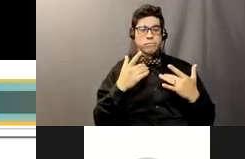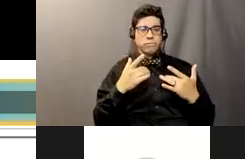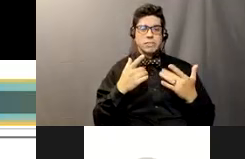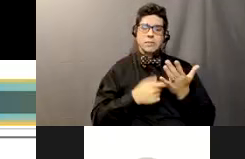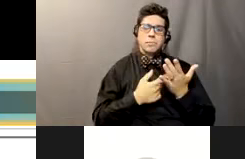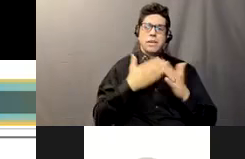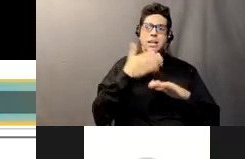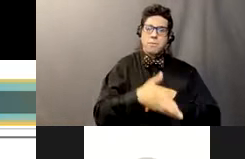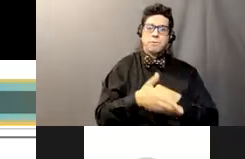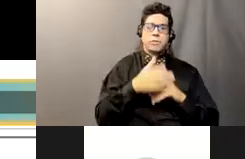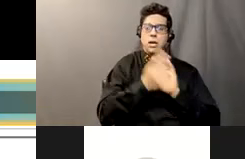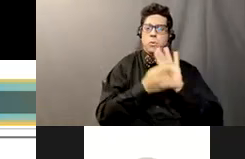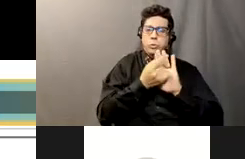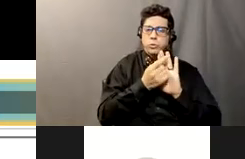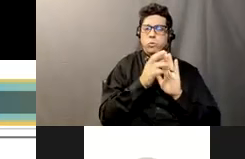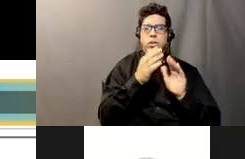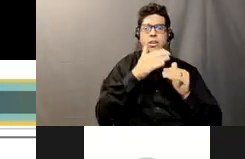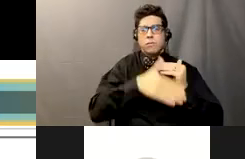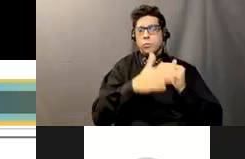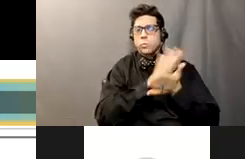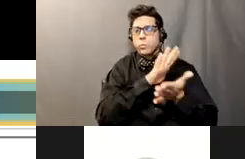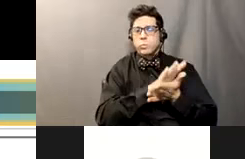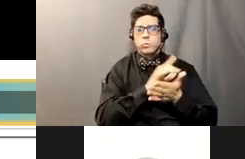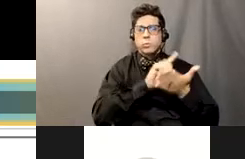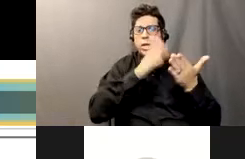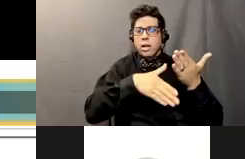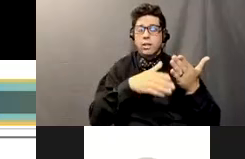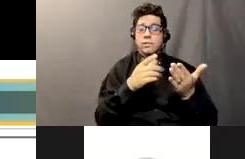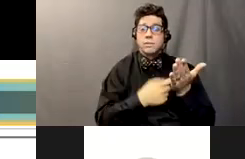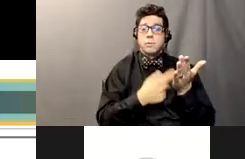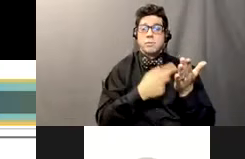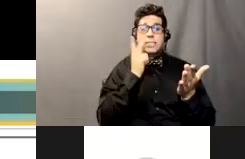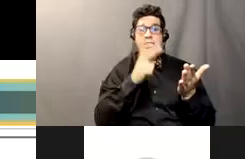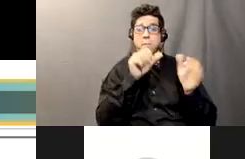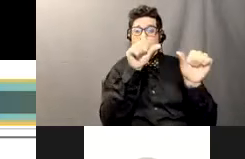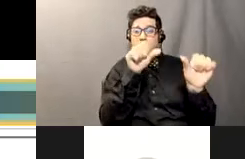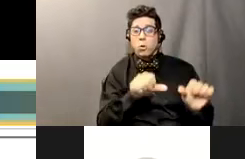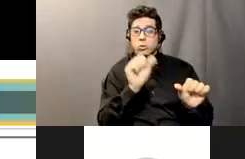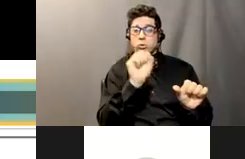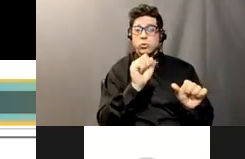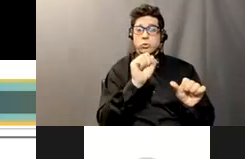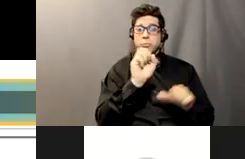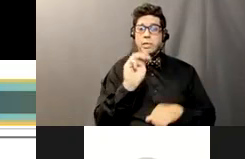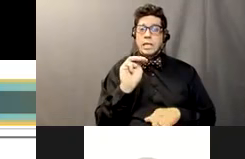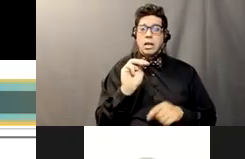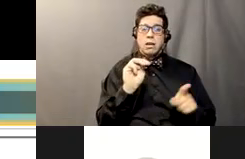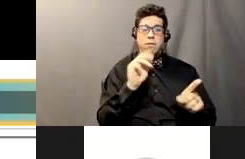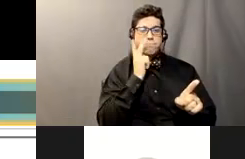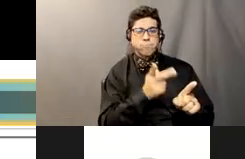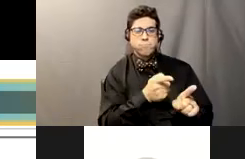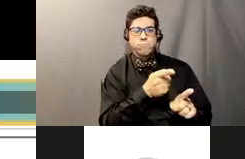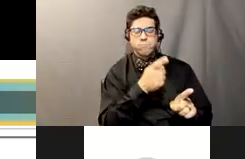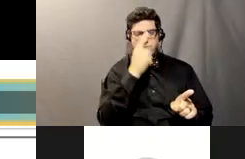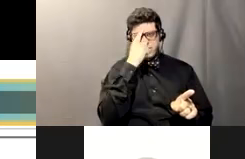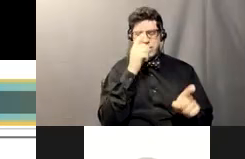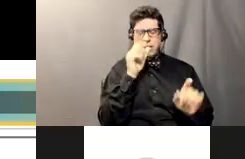on the weekends. For instance, a student might see a post from a friend on social media and they're concerned. They can use the